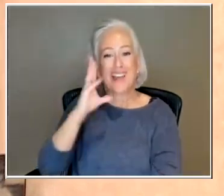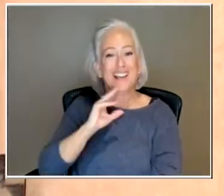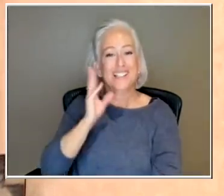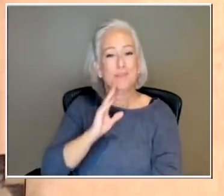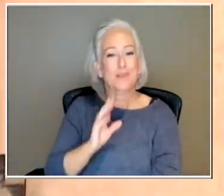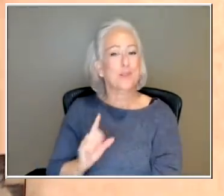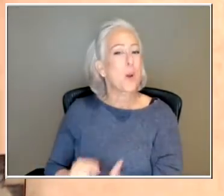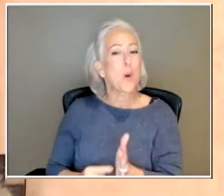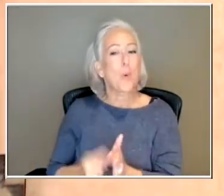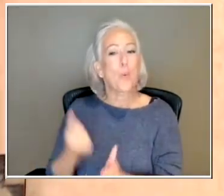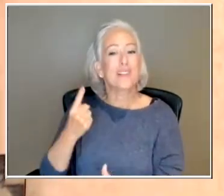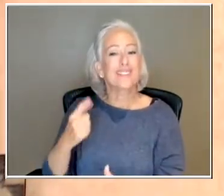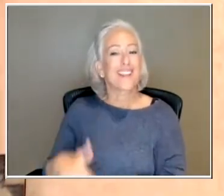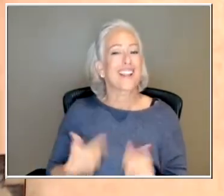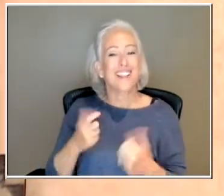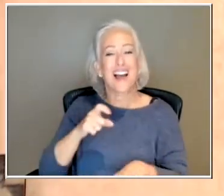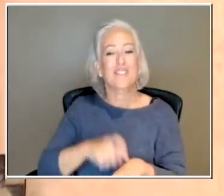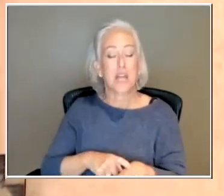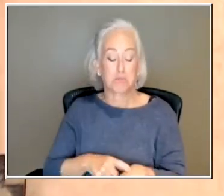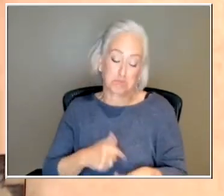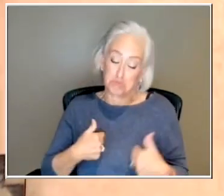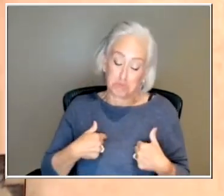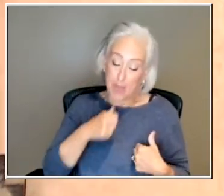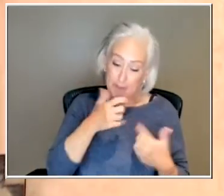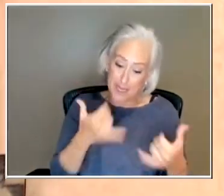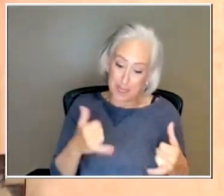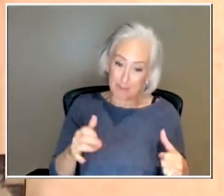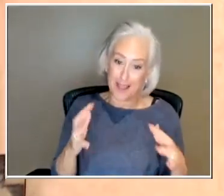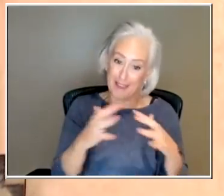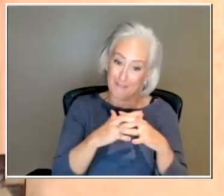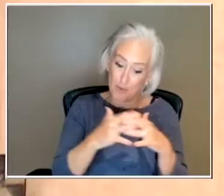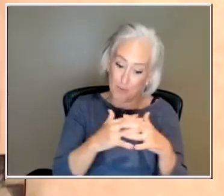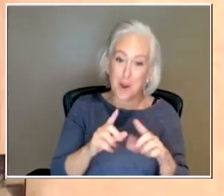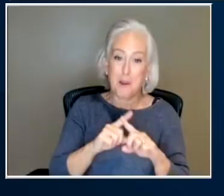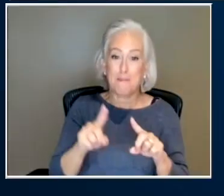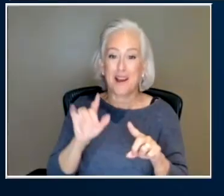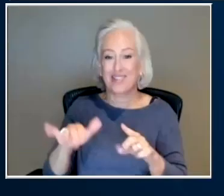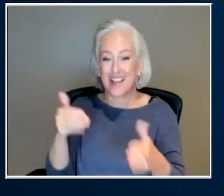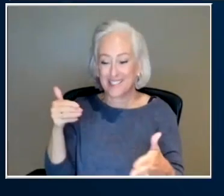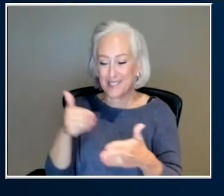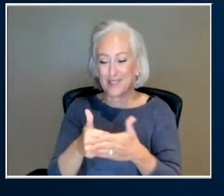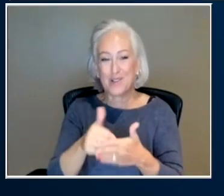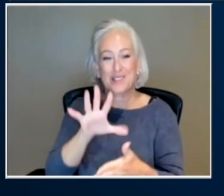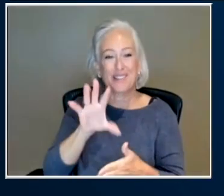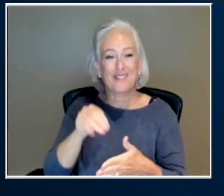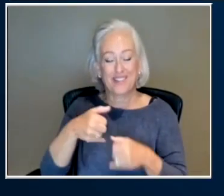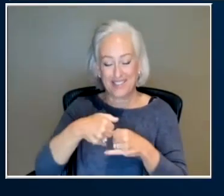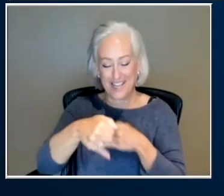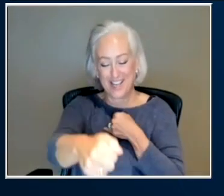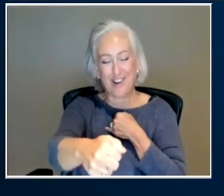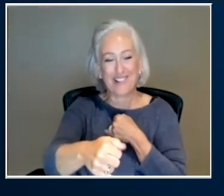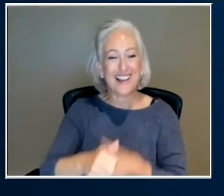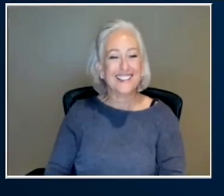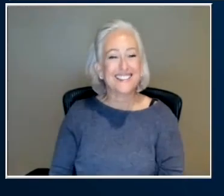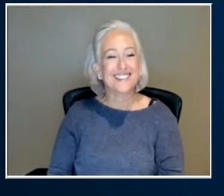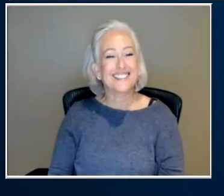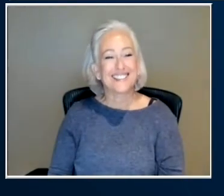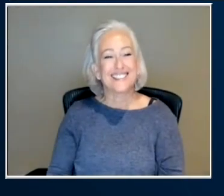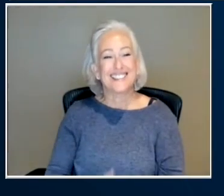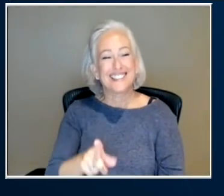I'm not going to play football, but that's probably as close as I'll get to the 50-yard line right there. I love that. I love that. Was it pretty cool out there? It was